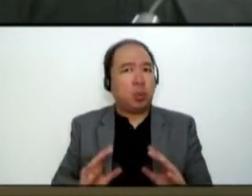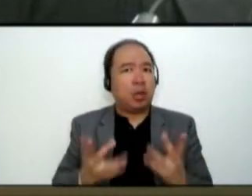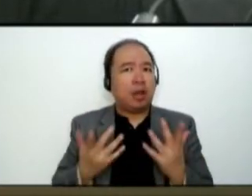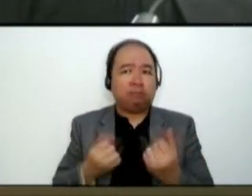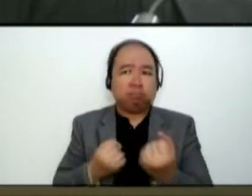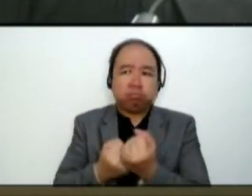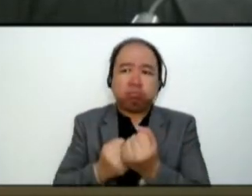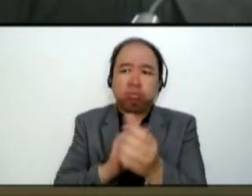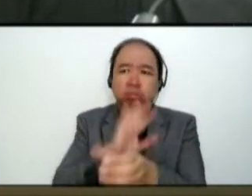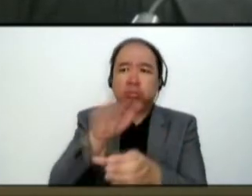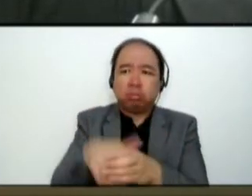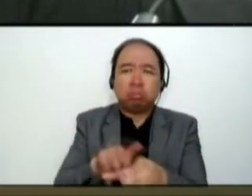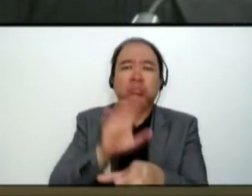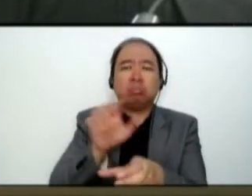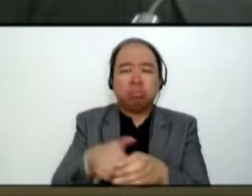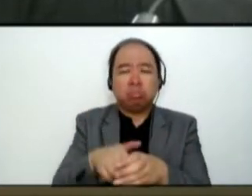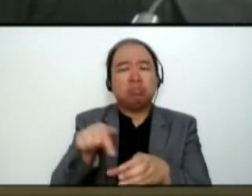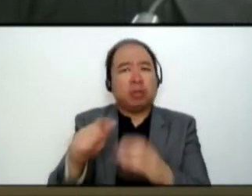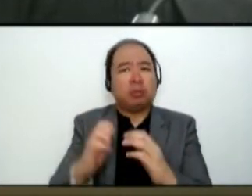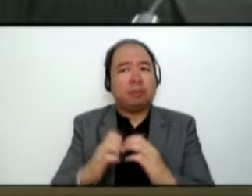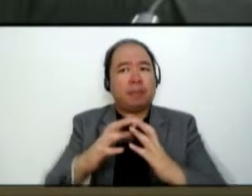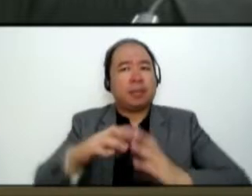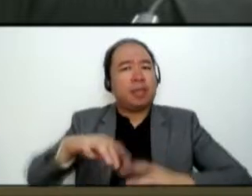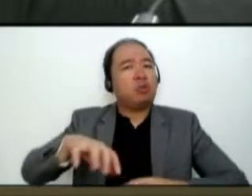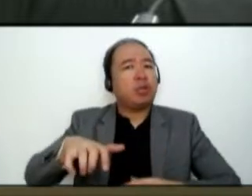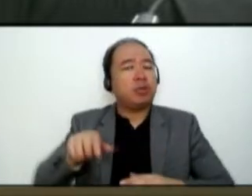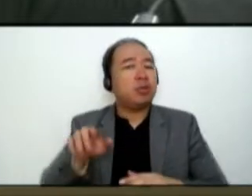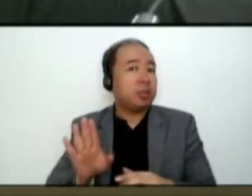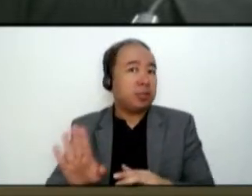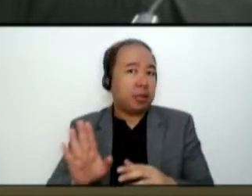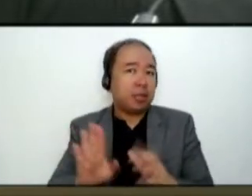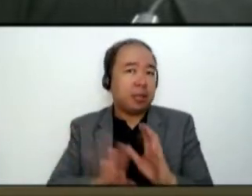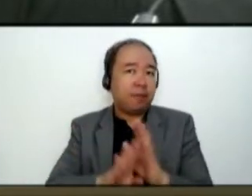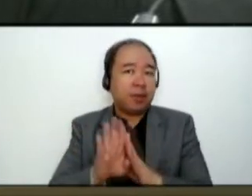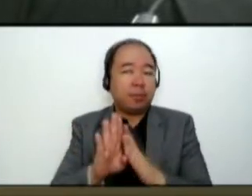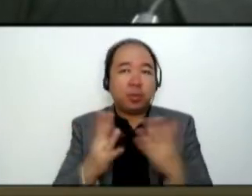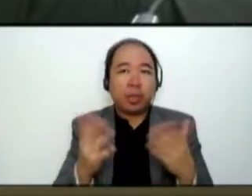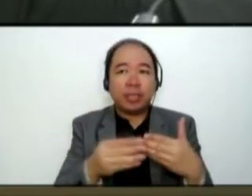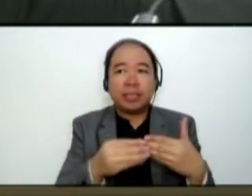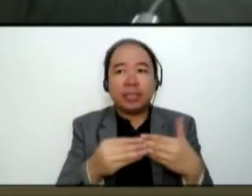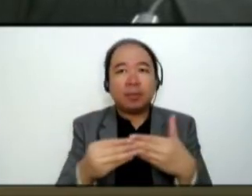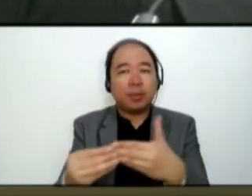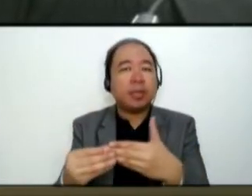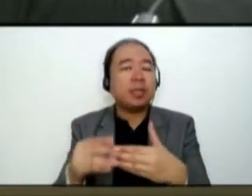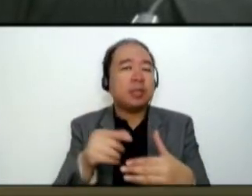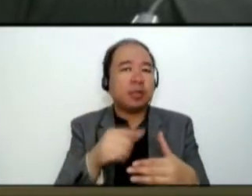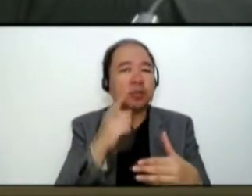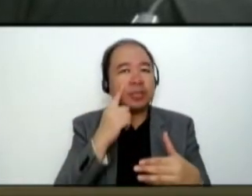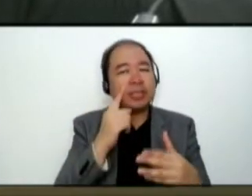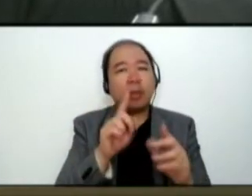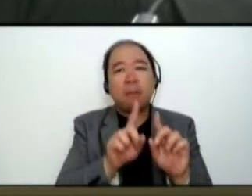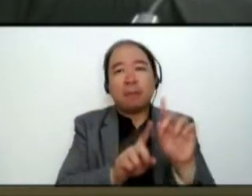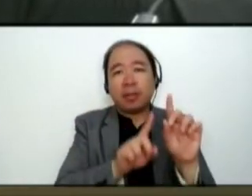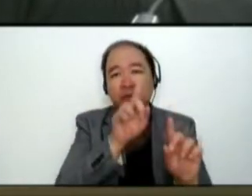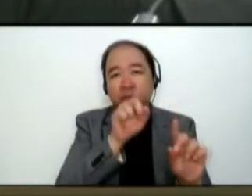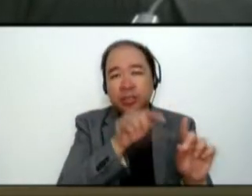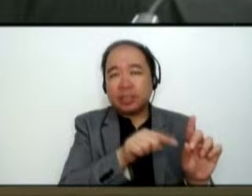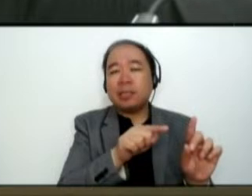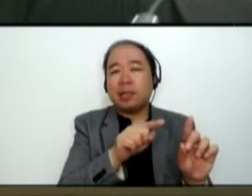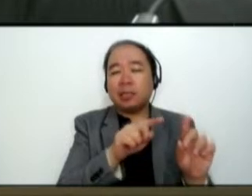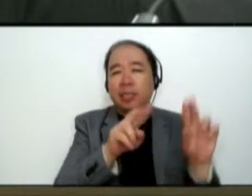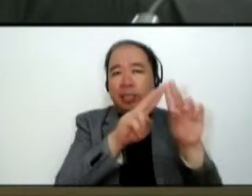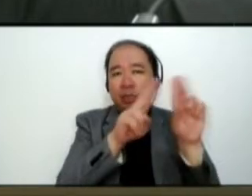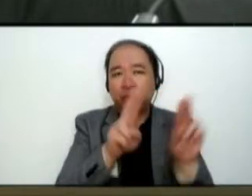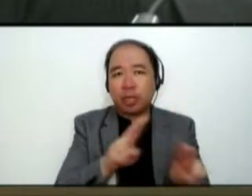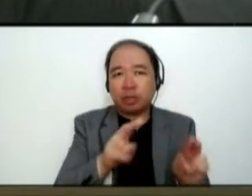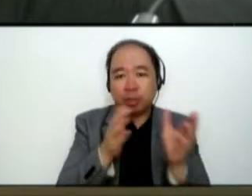in nation building. Its development was guided by the Madrid International Plan of Action on Aging, the